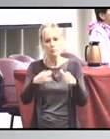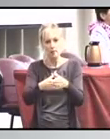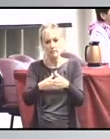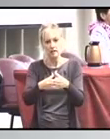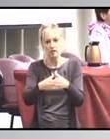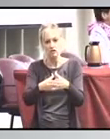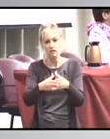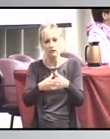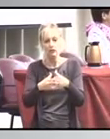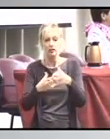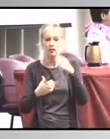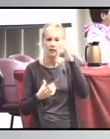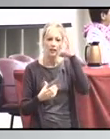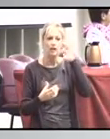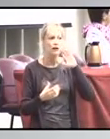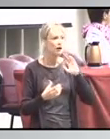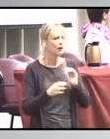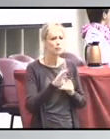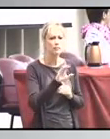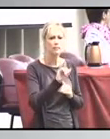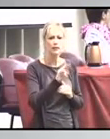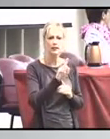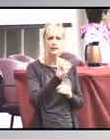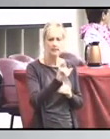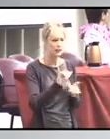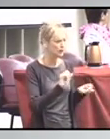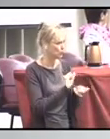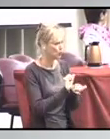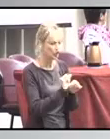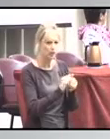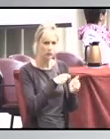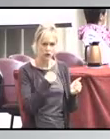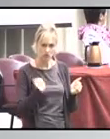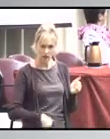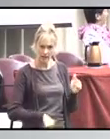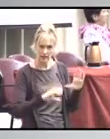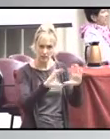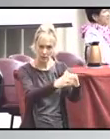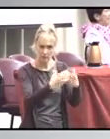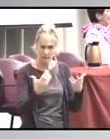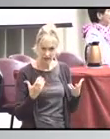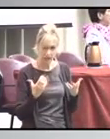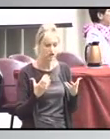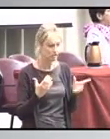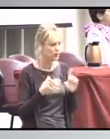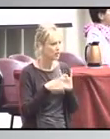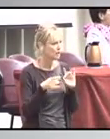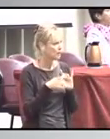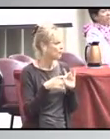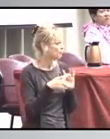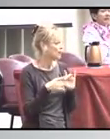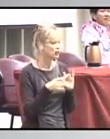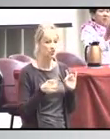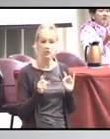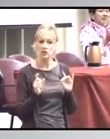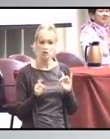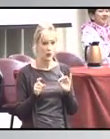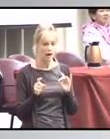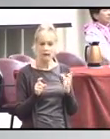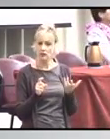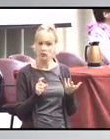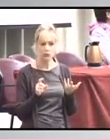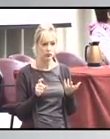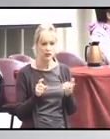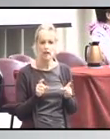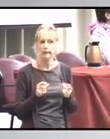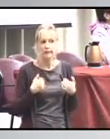But you know, Cindy, in working with the Chinese population, had mentioned that, you know, you have to do it,